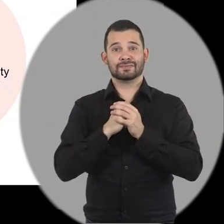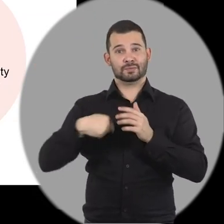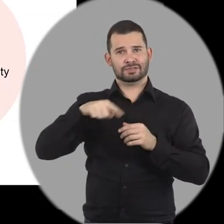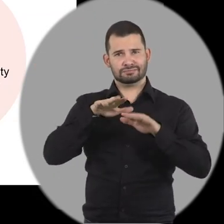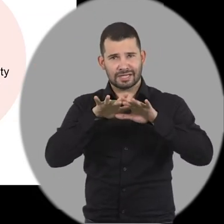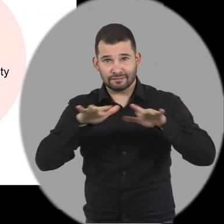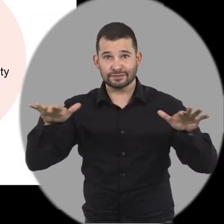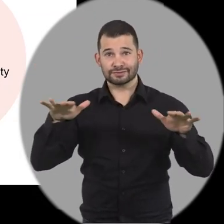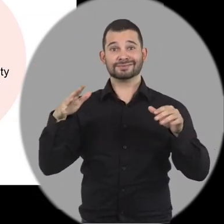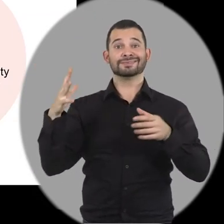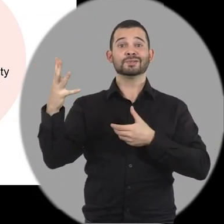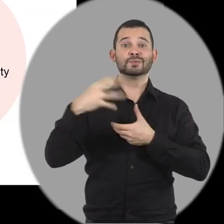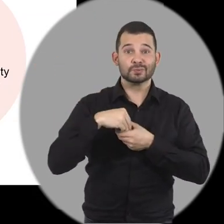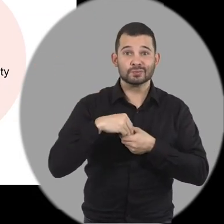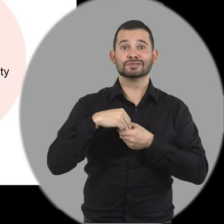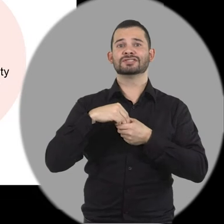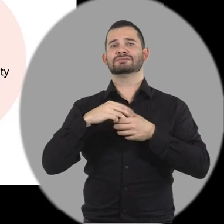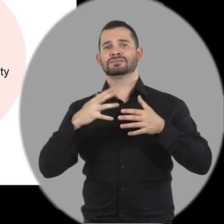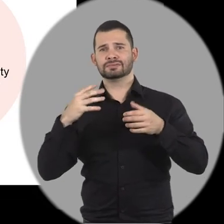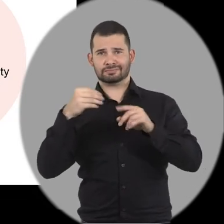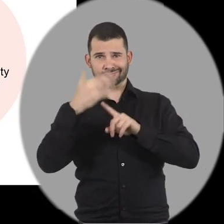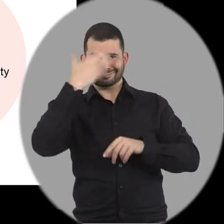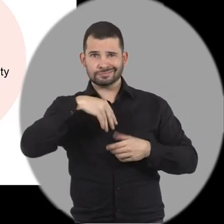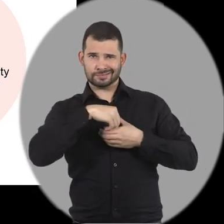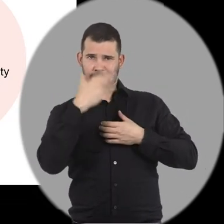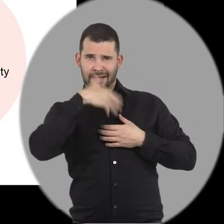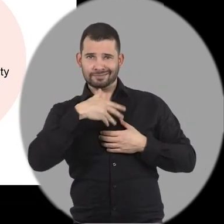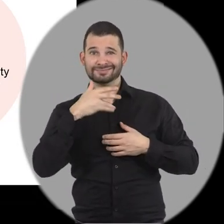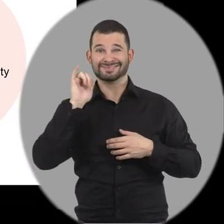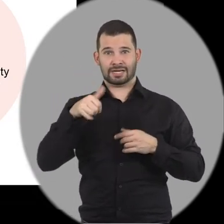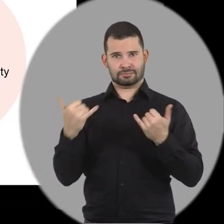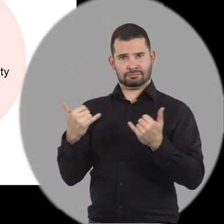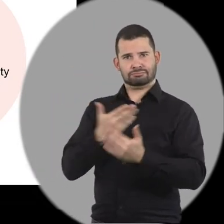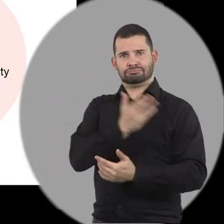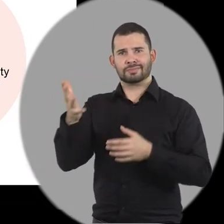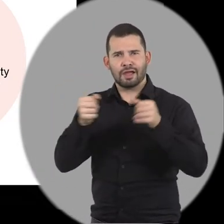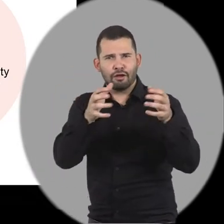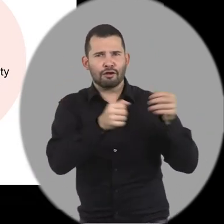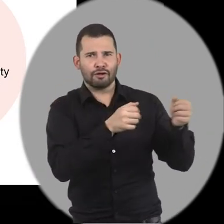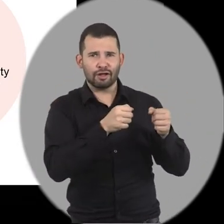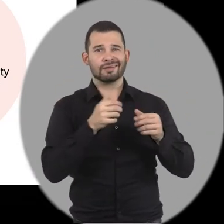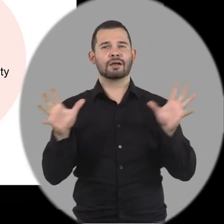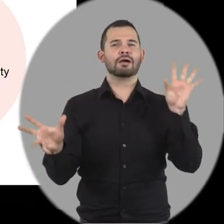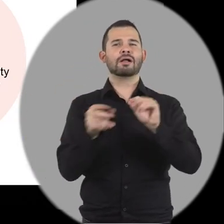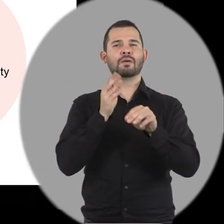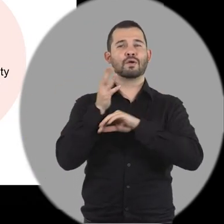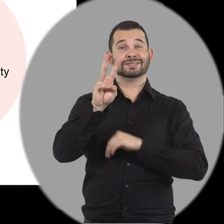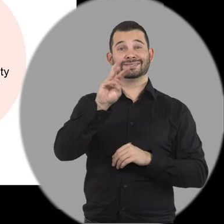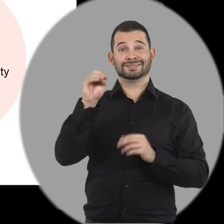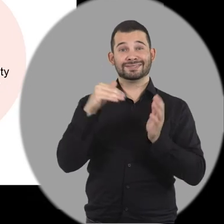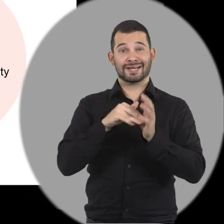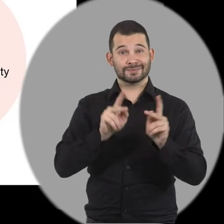offerings to include diversity and inclusion and implicit bias content to our existing employees and new hires, totaling more than 60,000